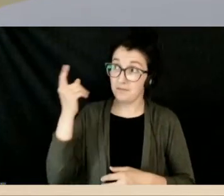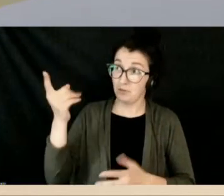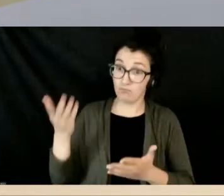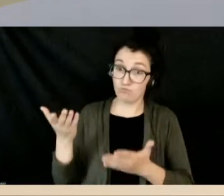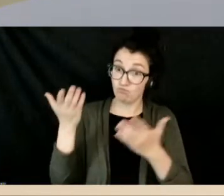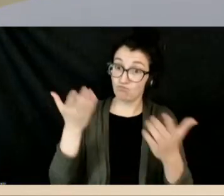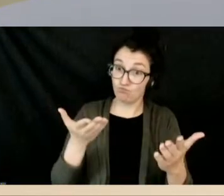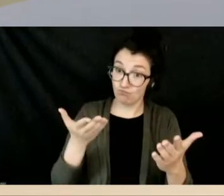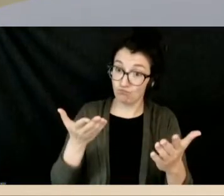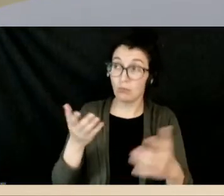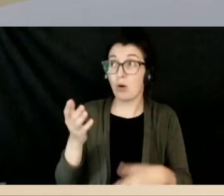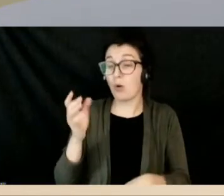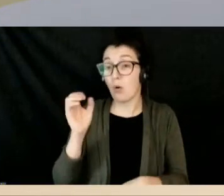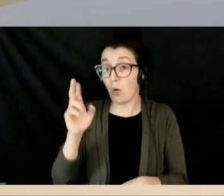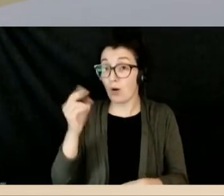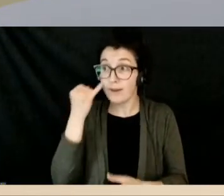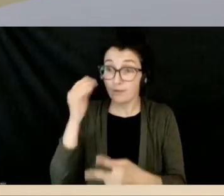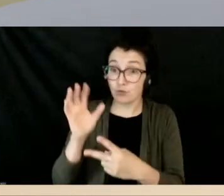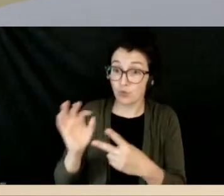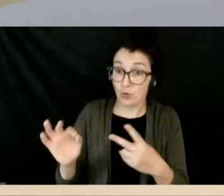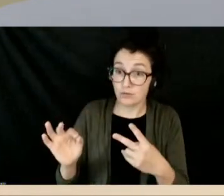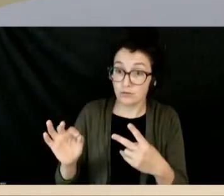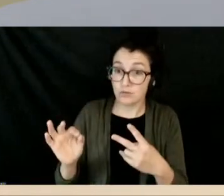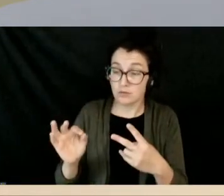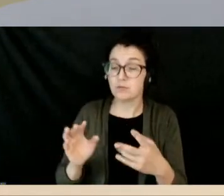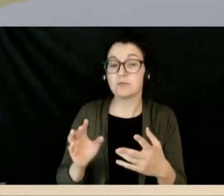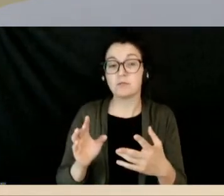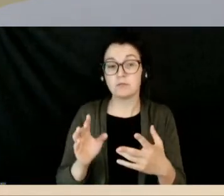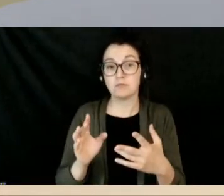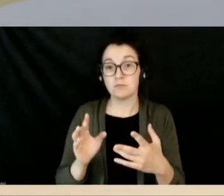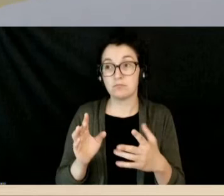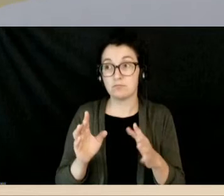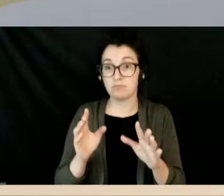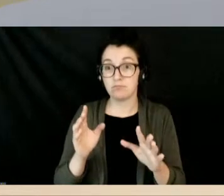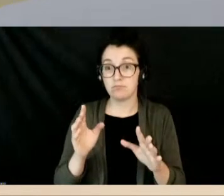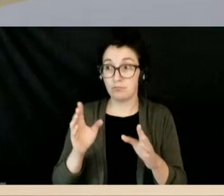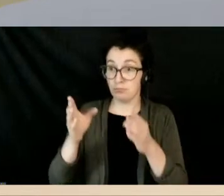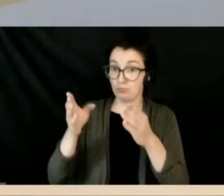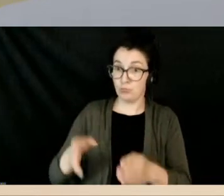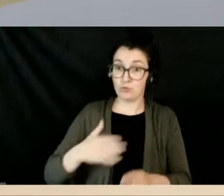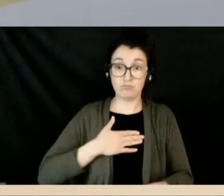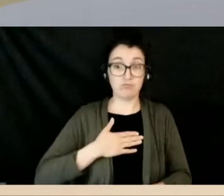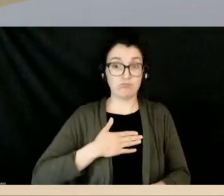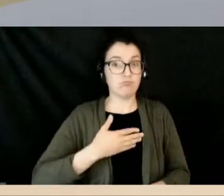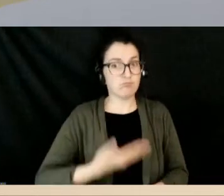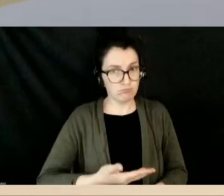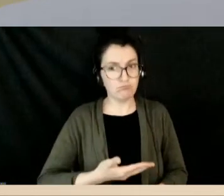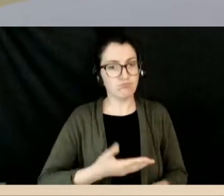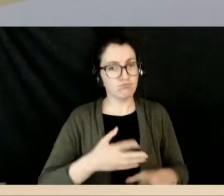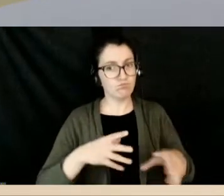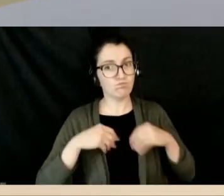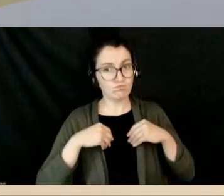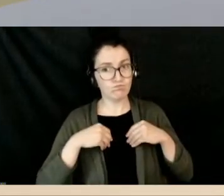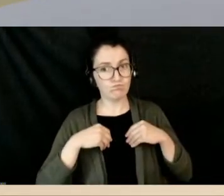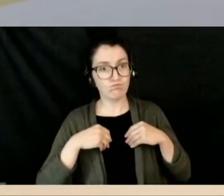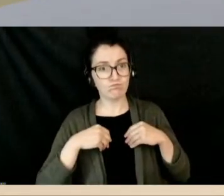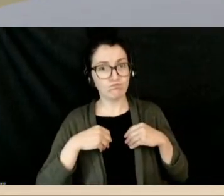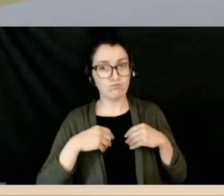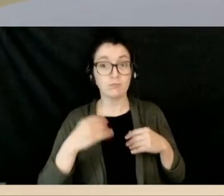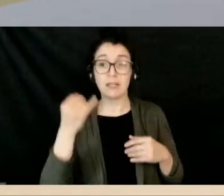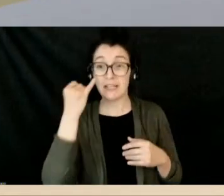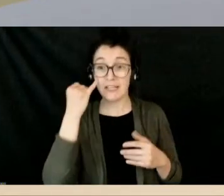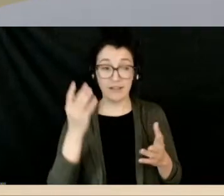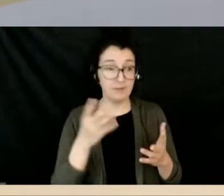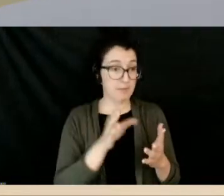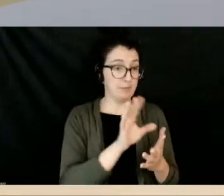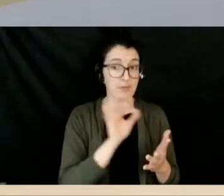there's a choice, informed consent if some people are going to be choosing between AstraZeneca and an mRNA